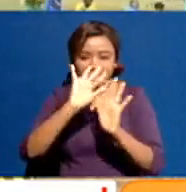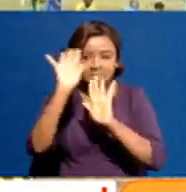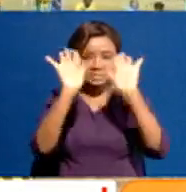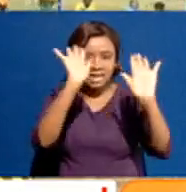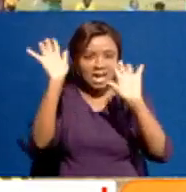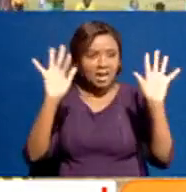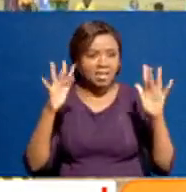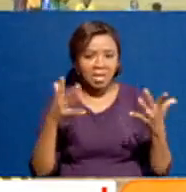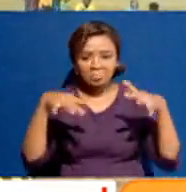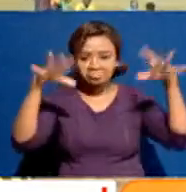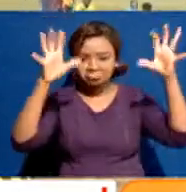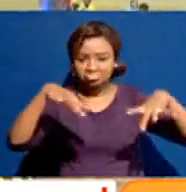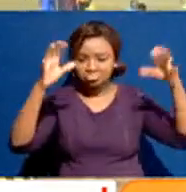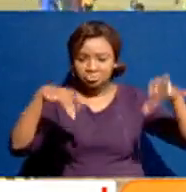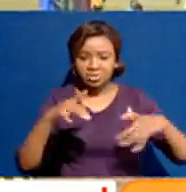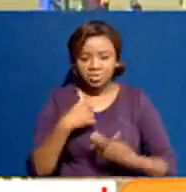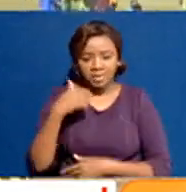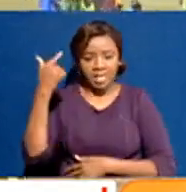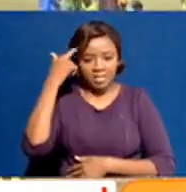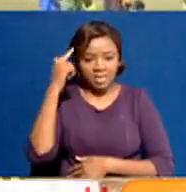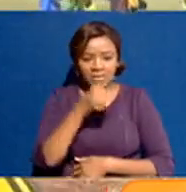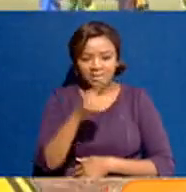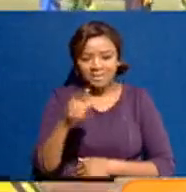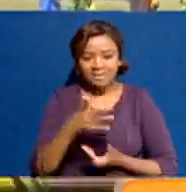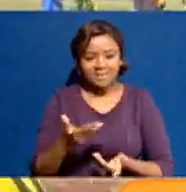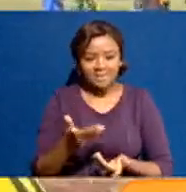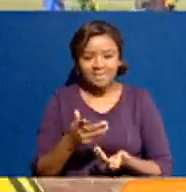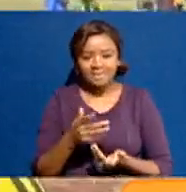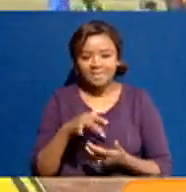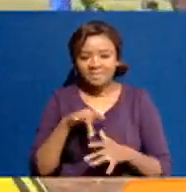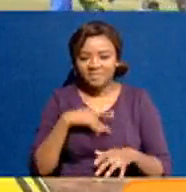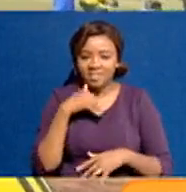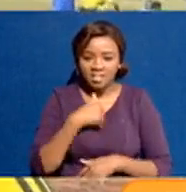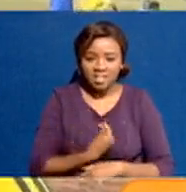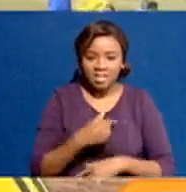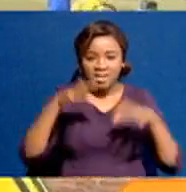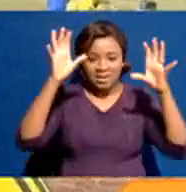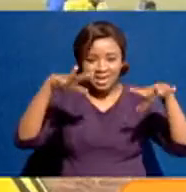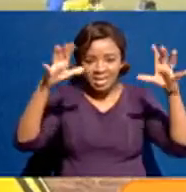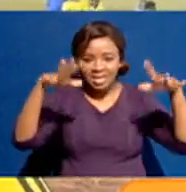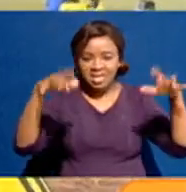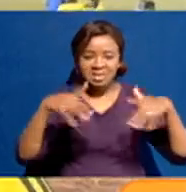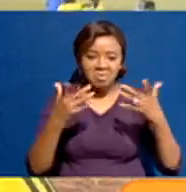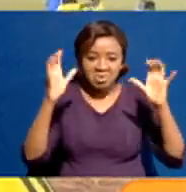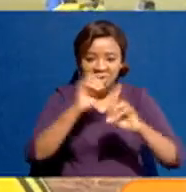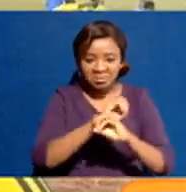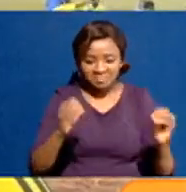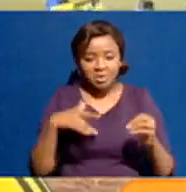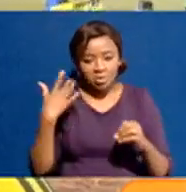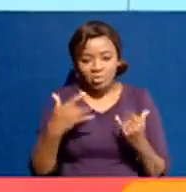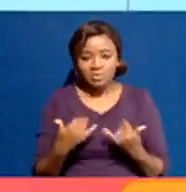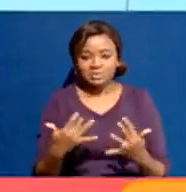So nafikiria wenyeji wameshinda maana wamesoya kiwanja, kuwe kumenyesha kujanyesha ni wasoivu wa hii